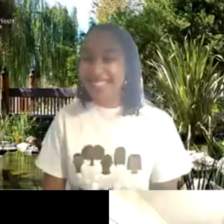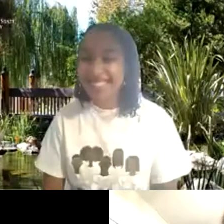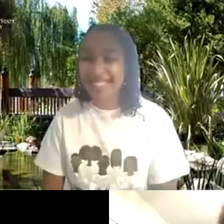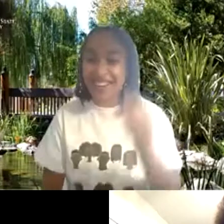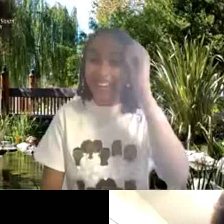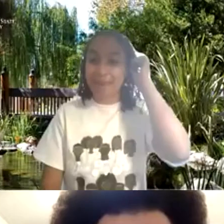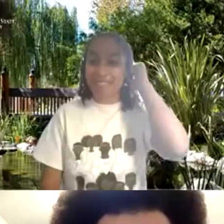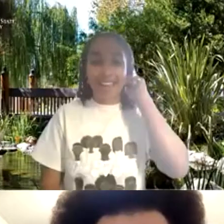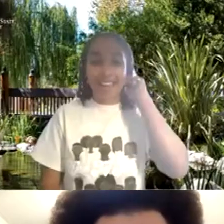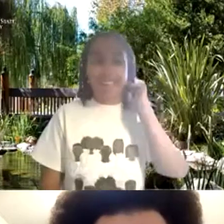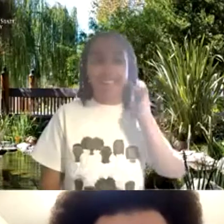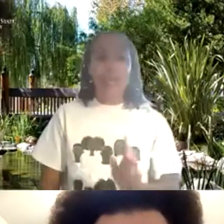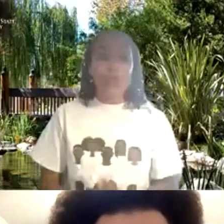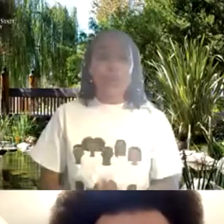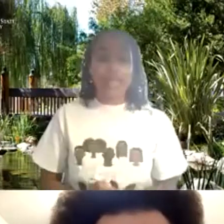Donnie Prather and I.